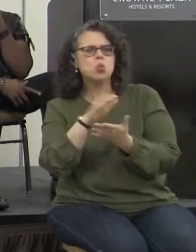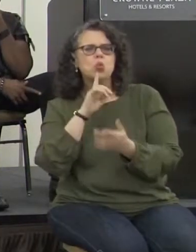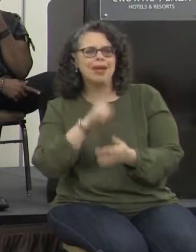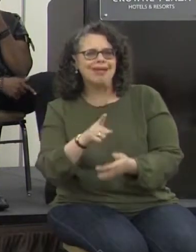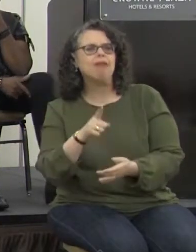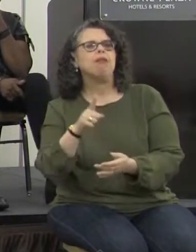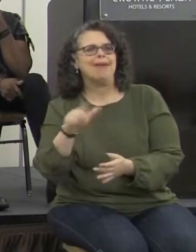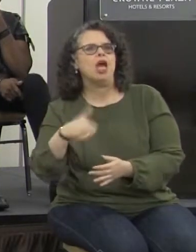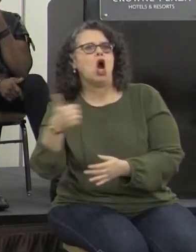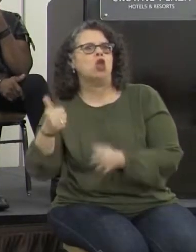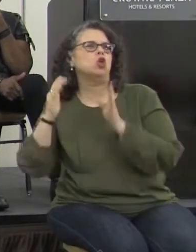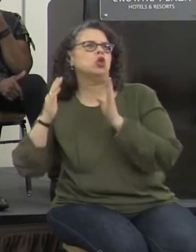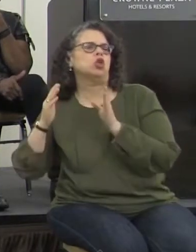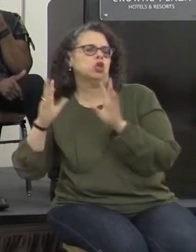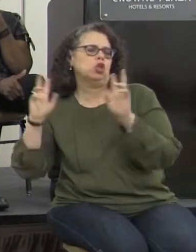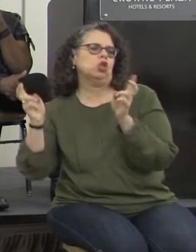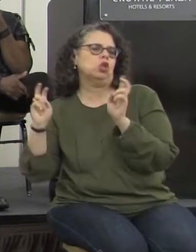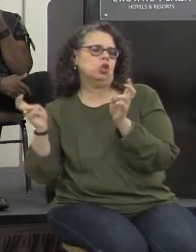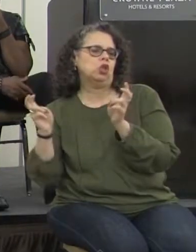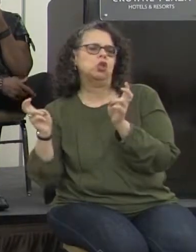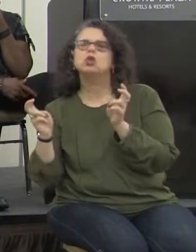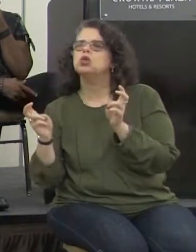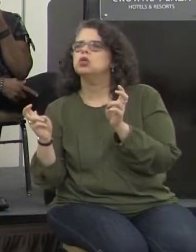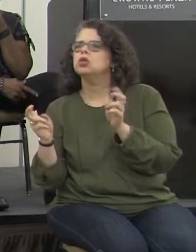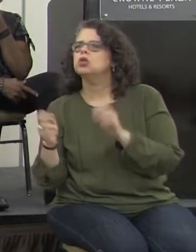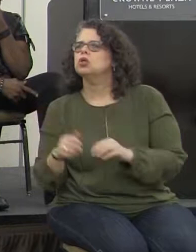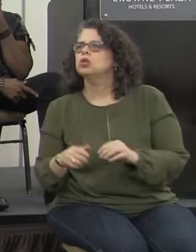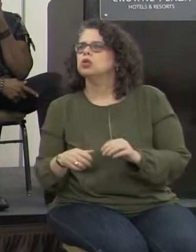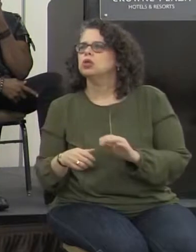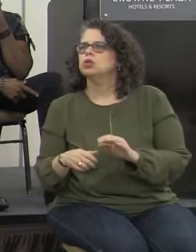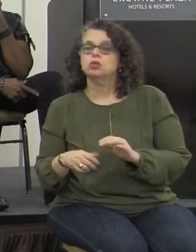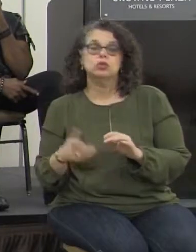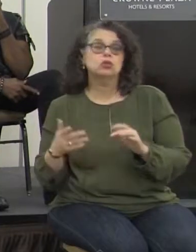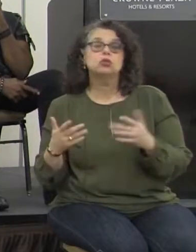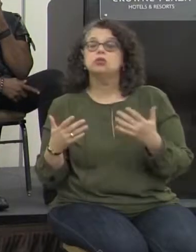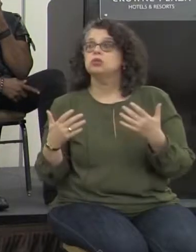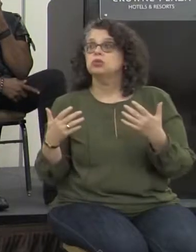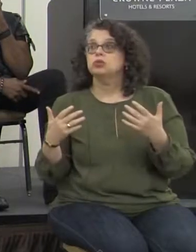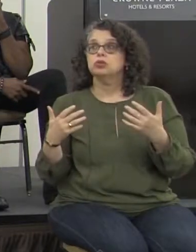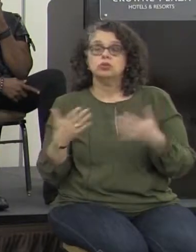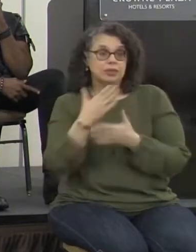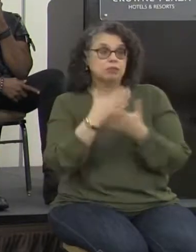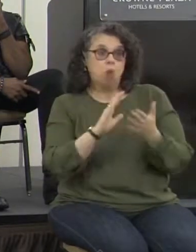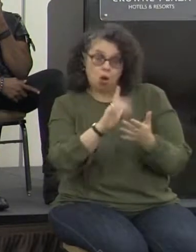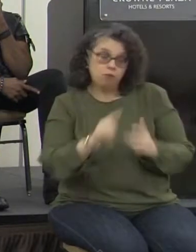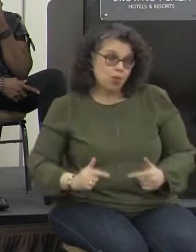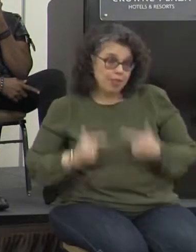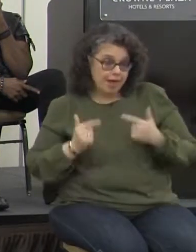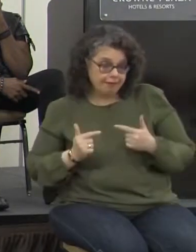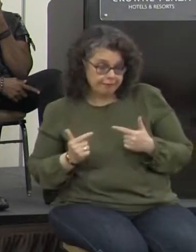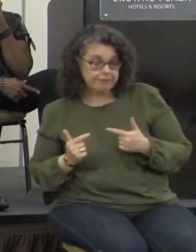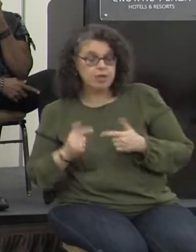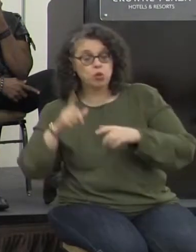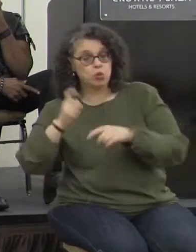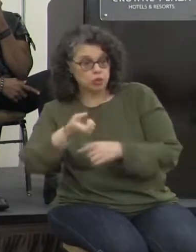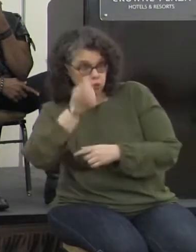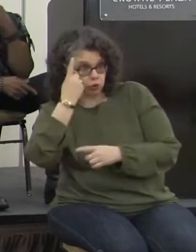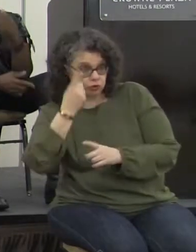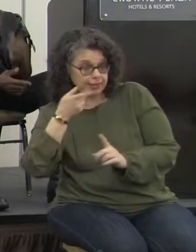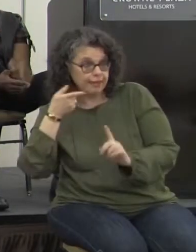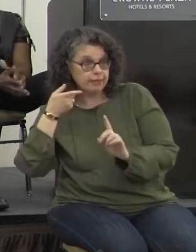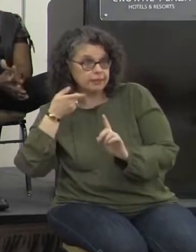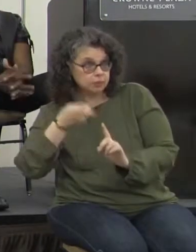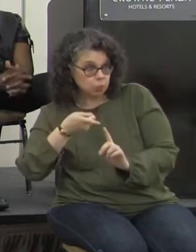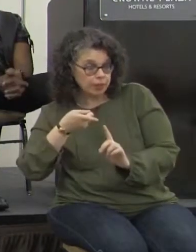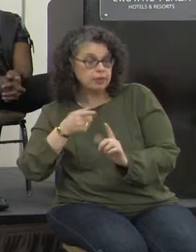other, and so therefore this is part of your life, and understand it